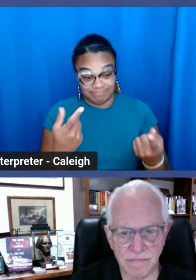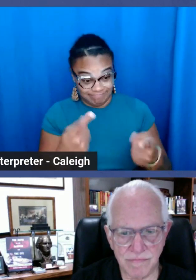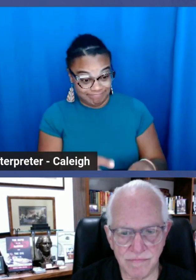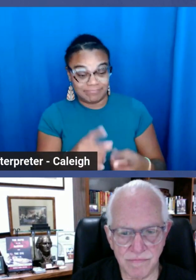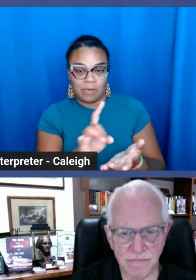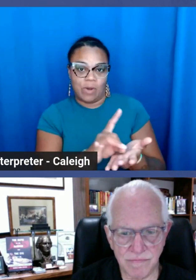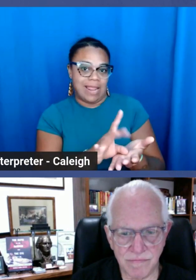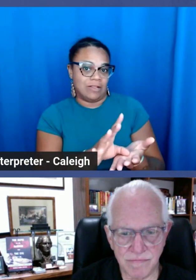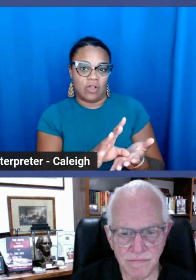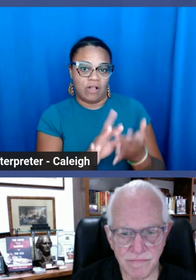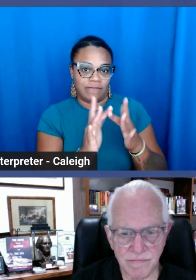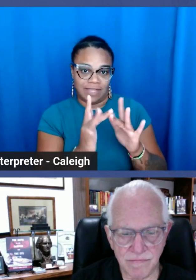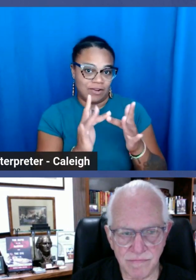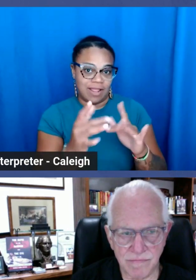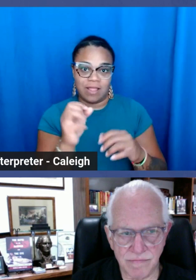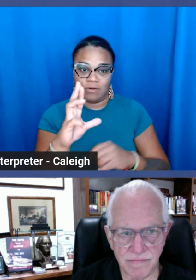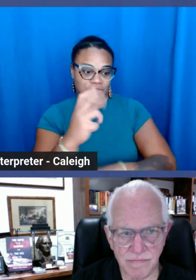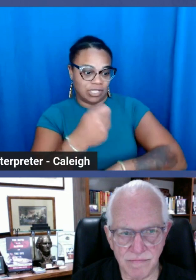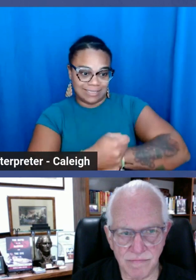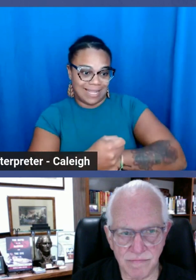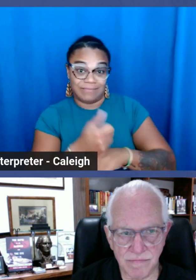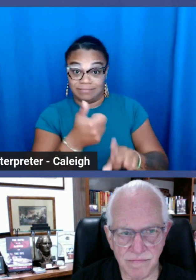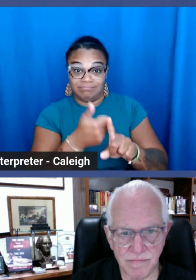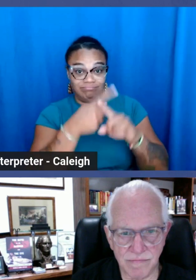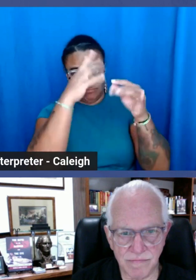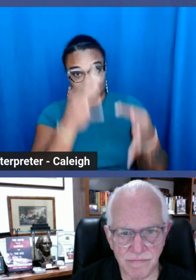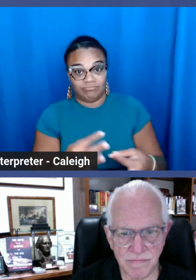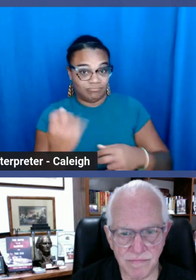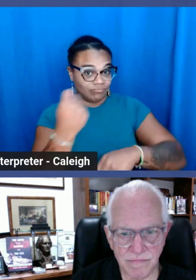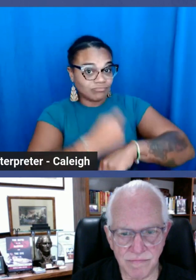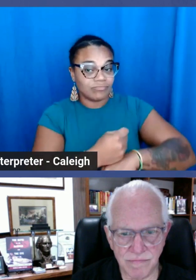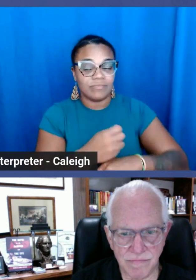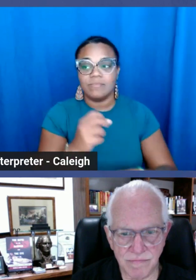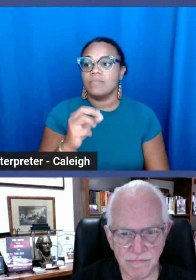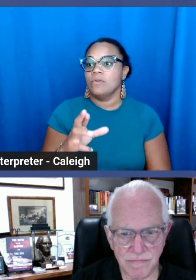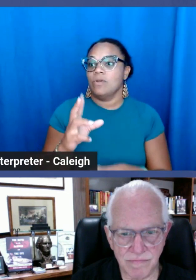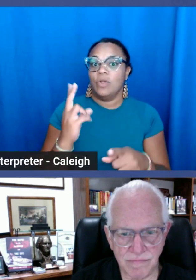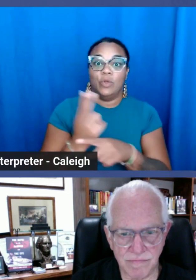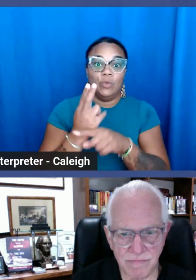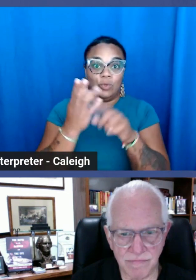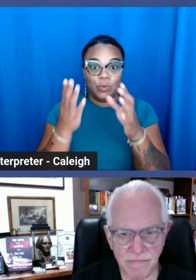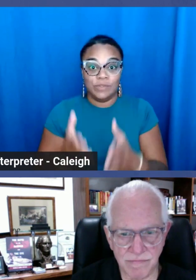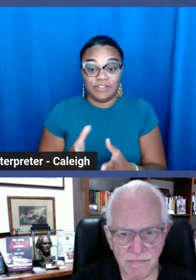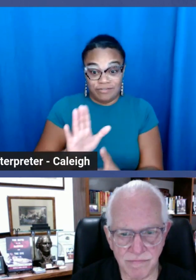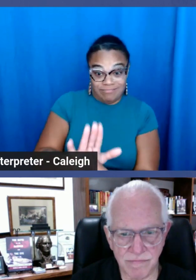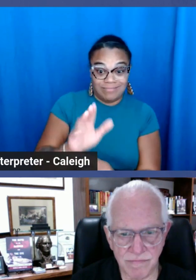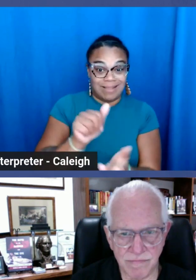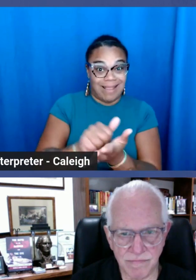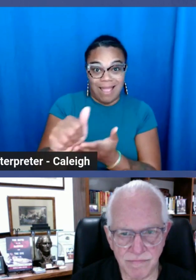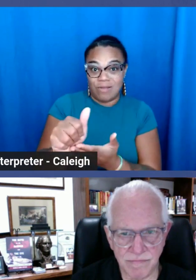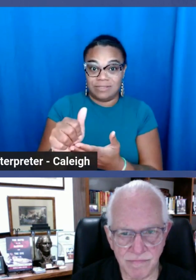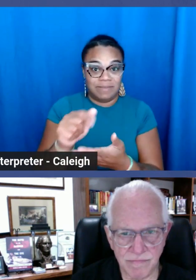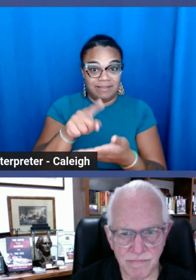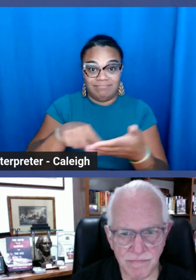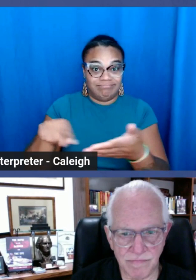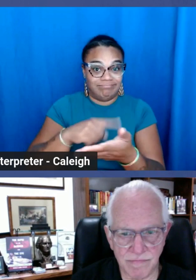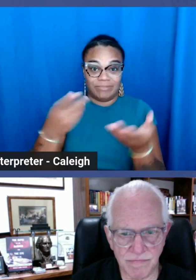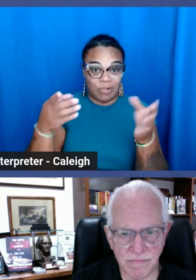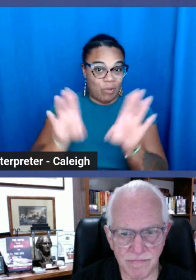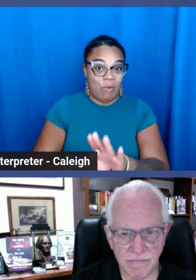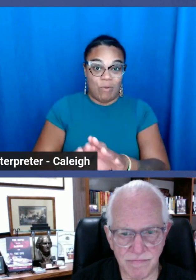internet or shut down voluntarily, users being accounts being terminated, and a